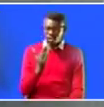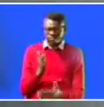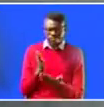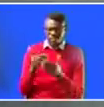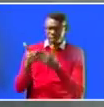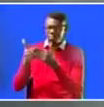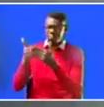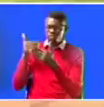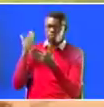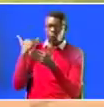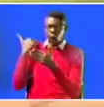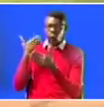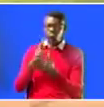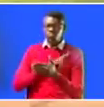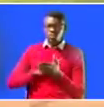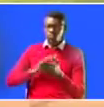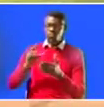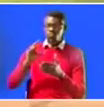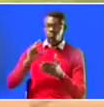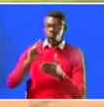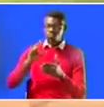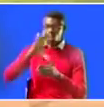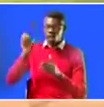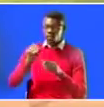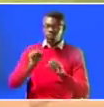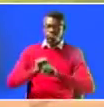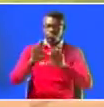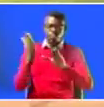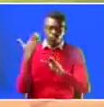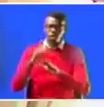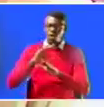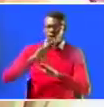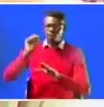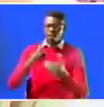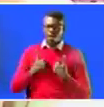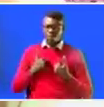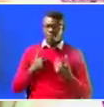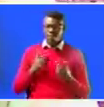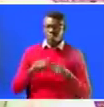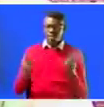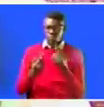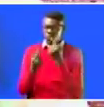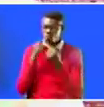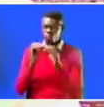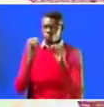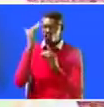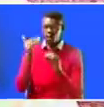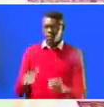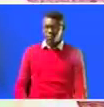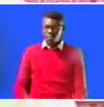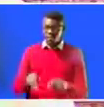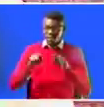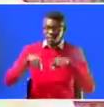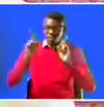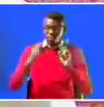these religions came to Africa, we had our own religions. And yet we don't even talk about them. Why do they bring up the argument of scrapping off